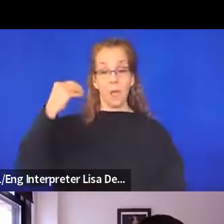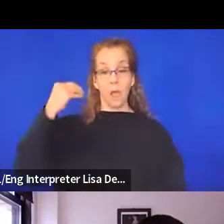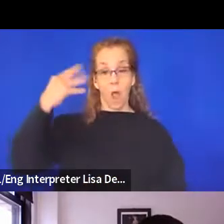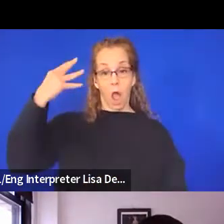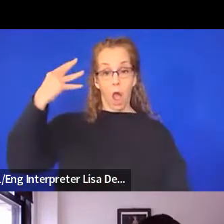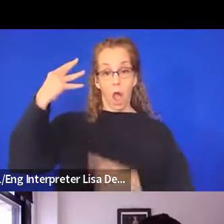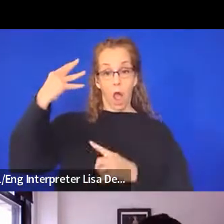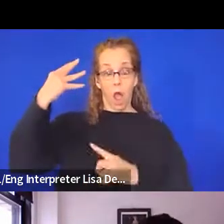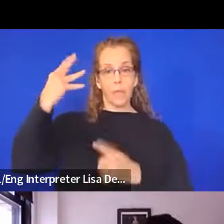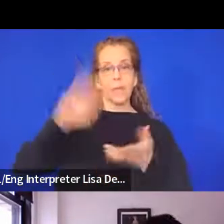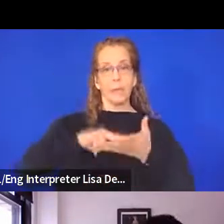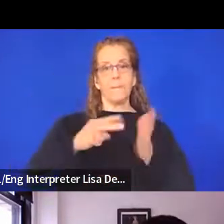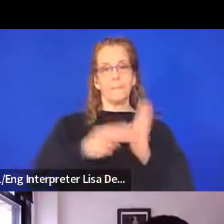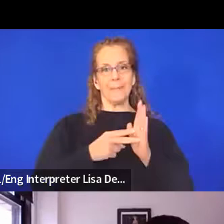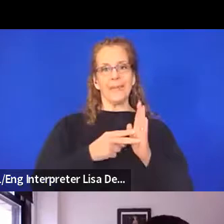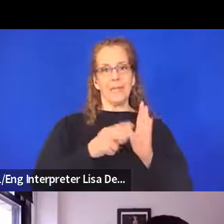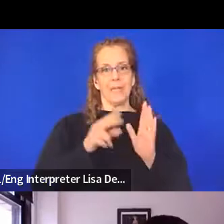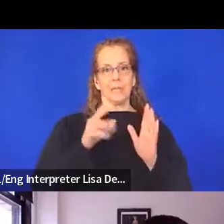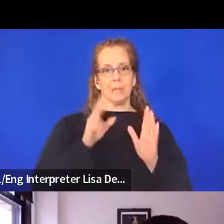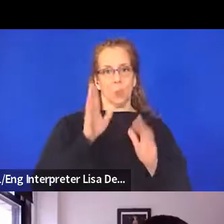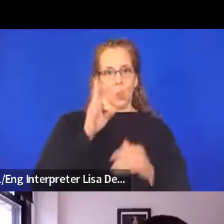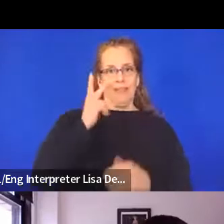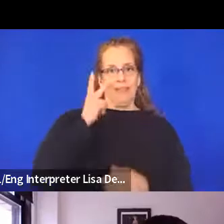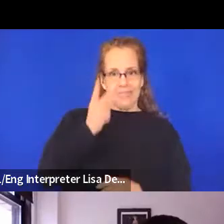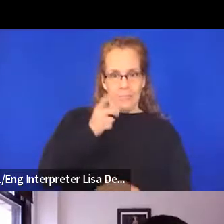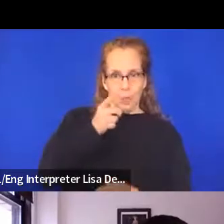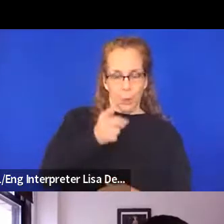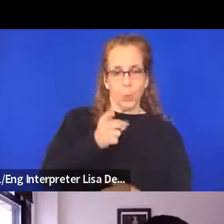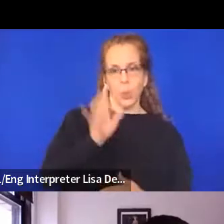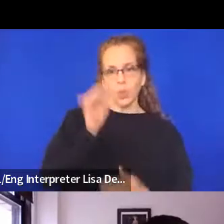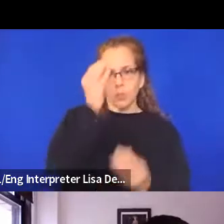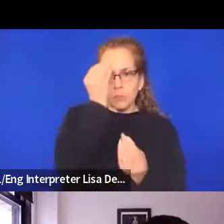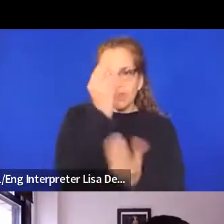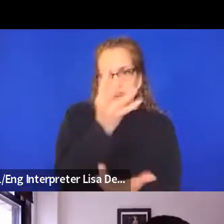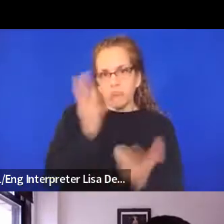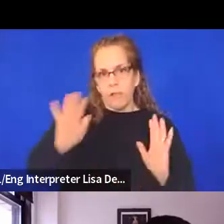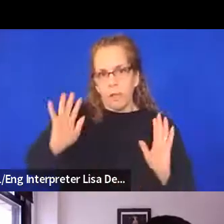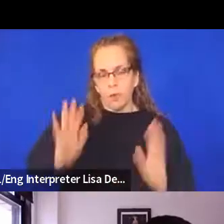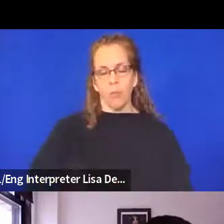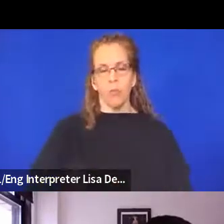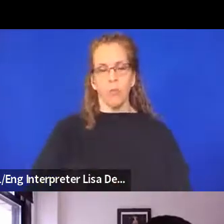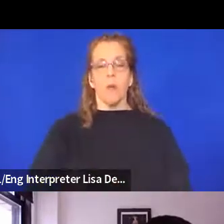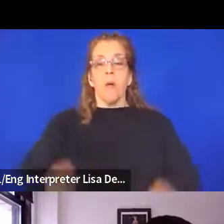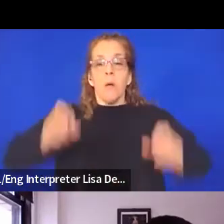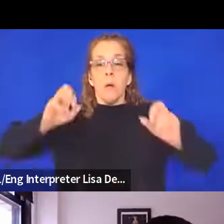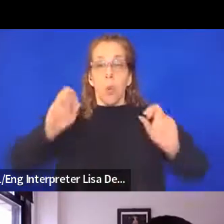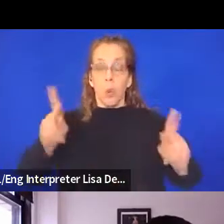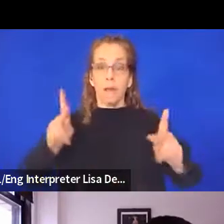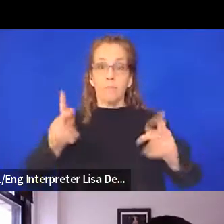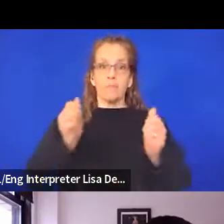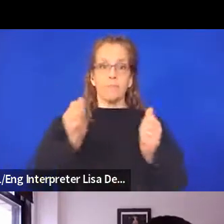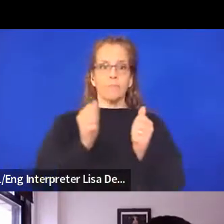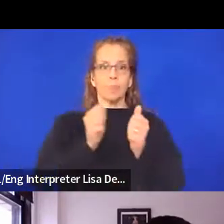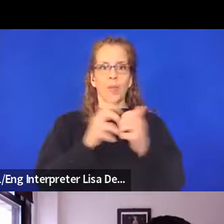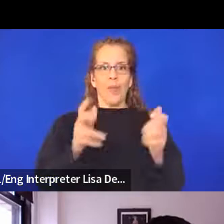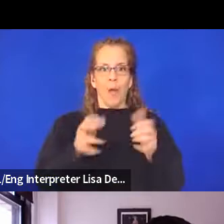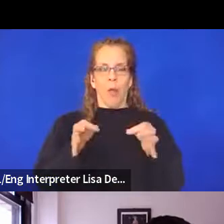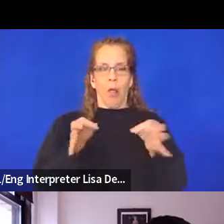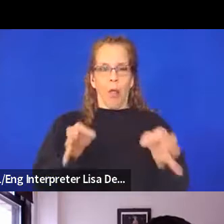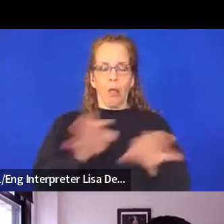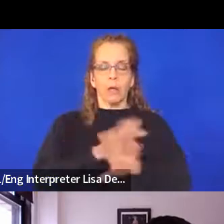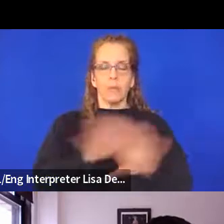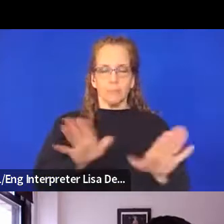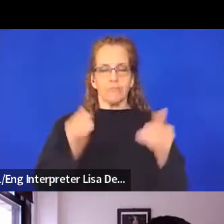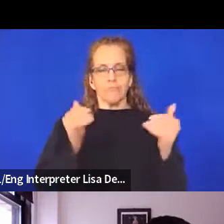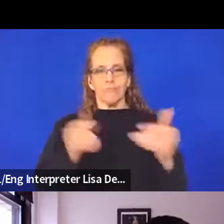you will be seen in the recording. That's a note. All right. Without further ado, I'm going to